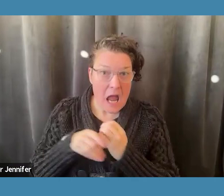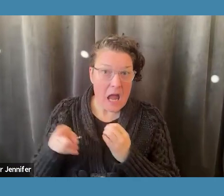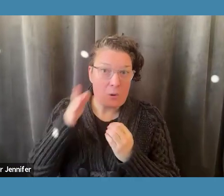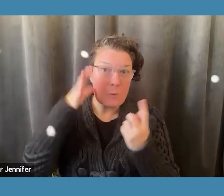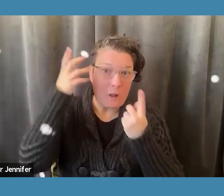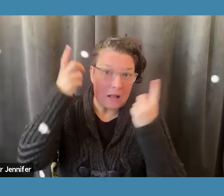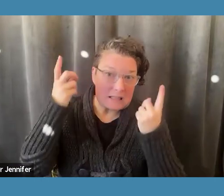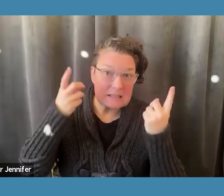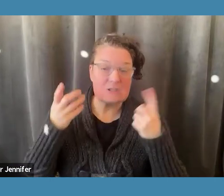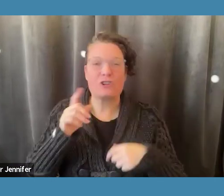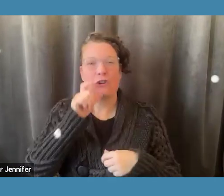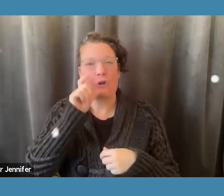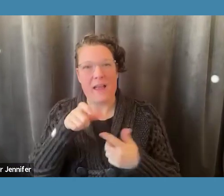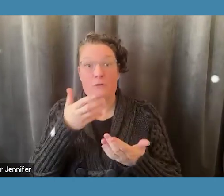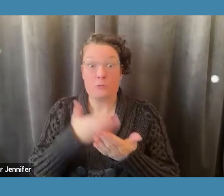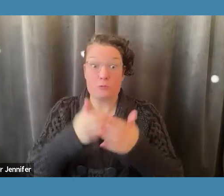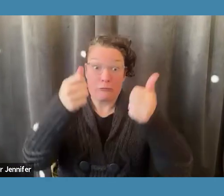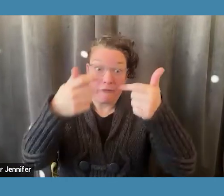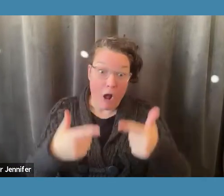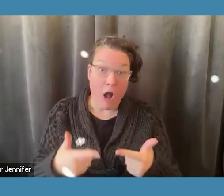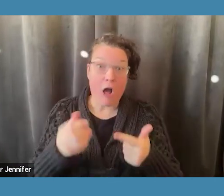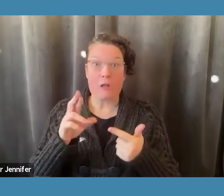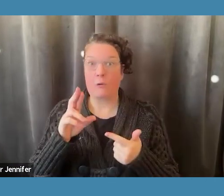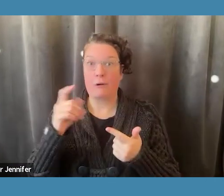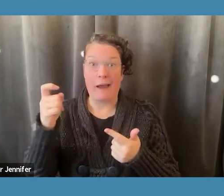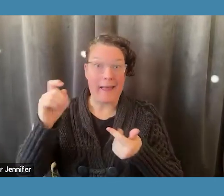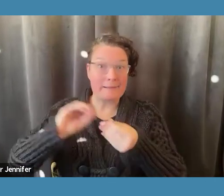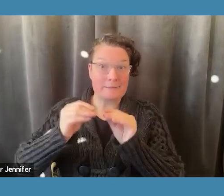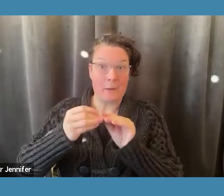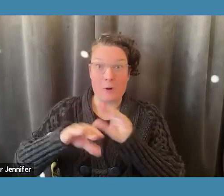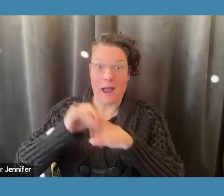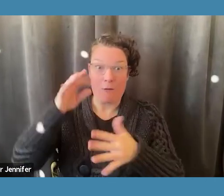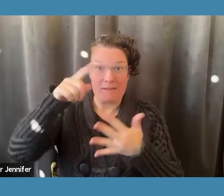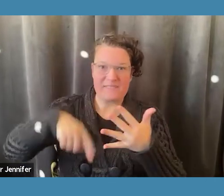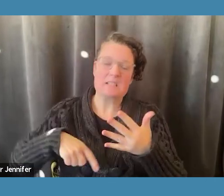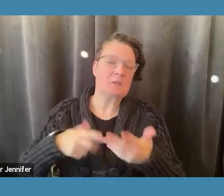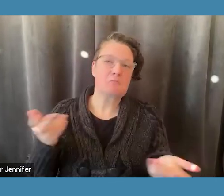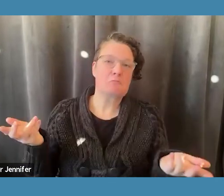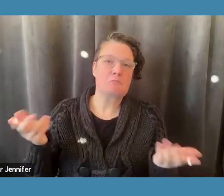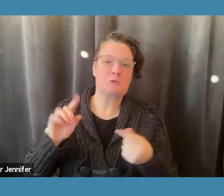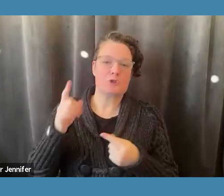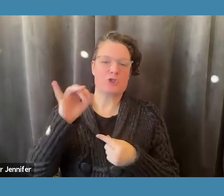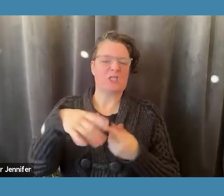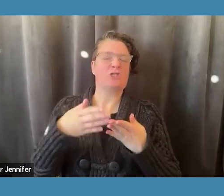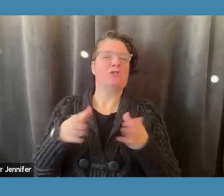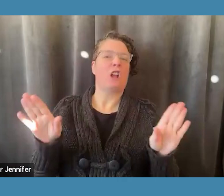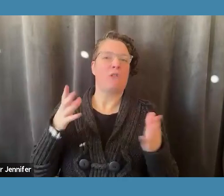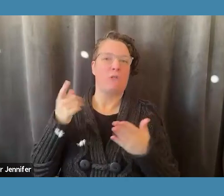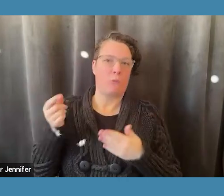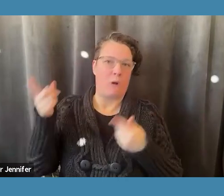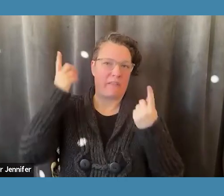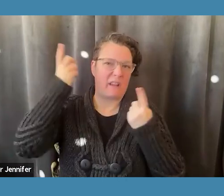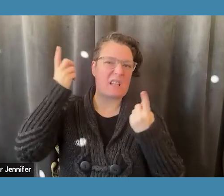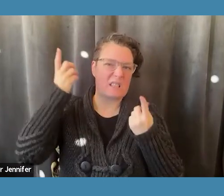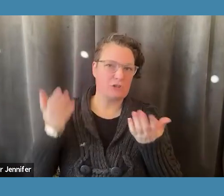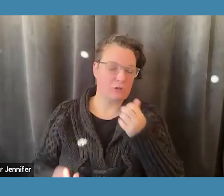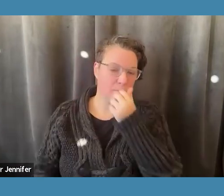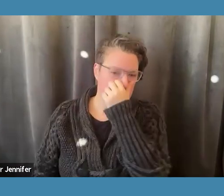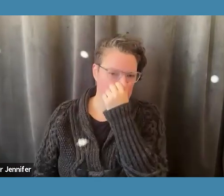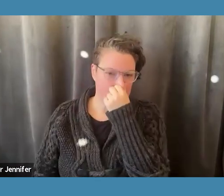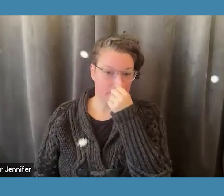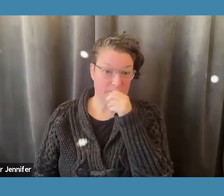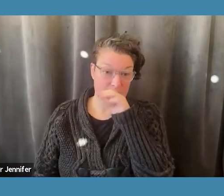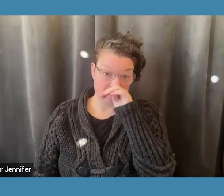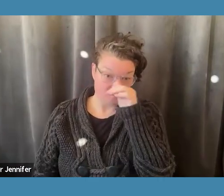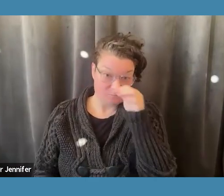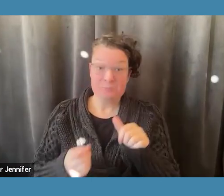these or a certain number of these. These are just the general factors they're looking at for each category. So for category